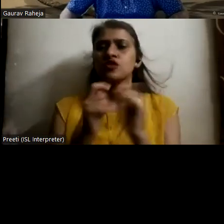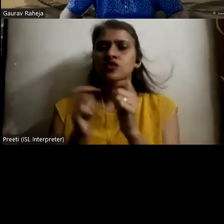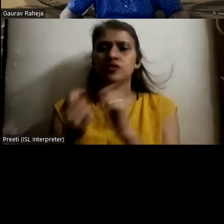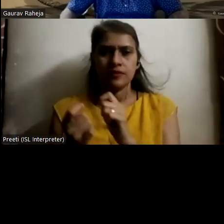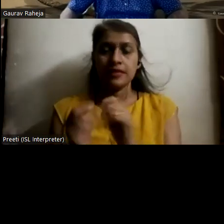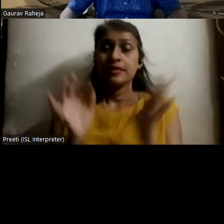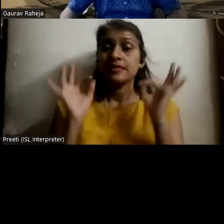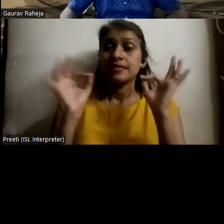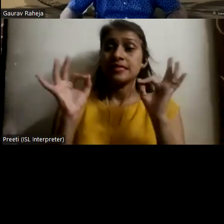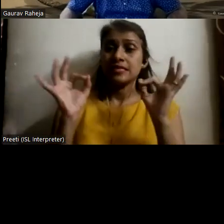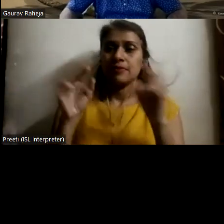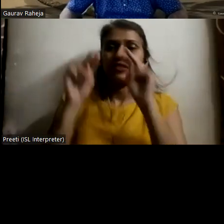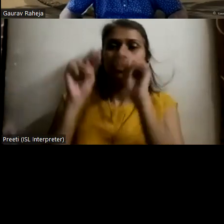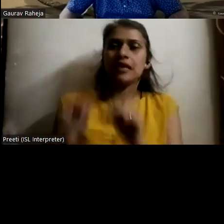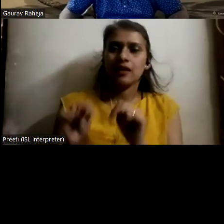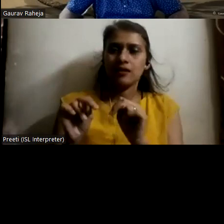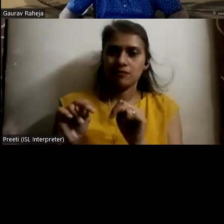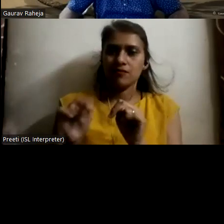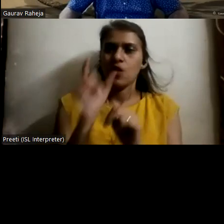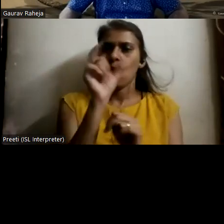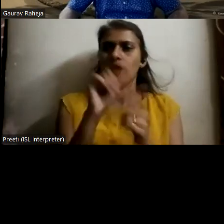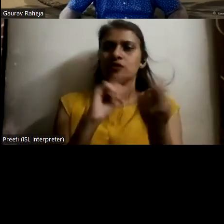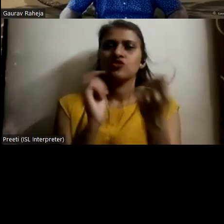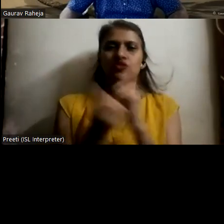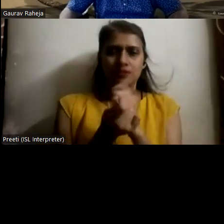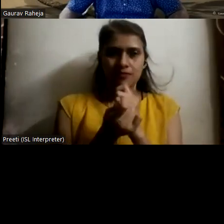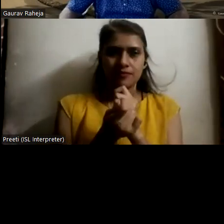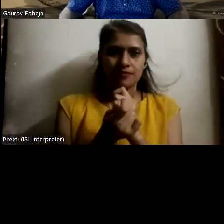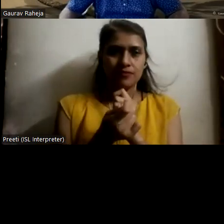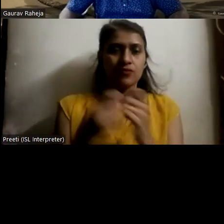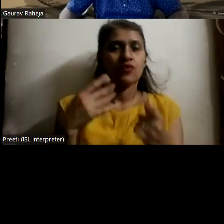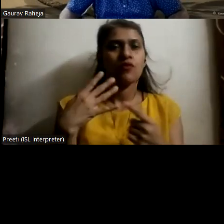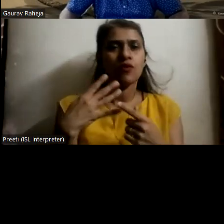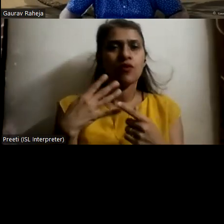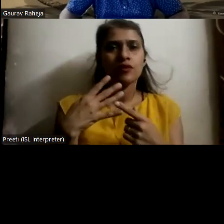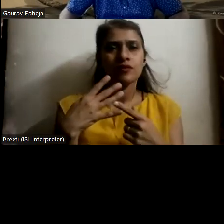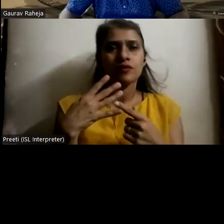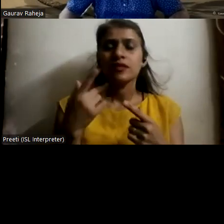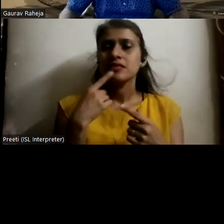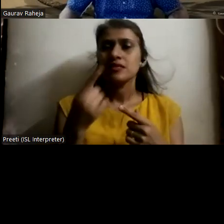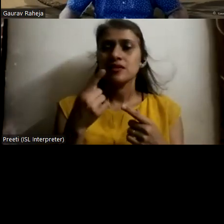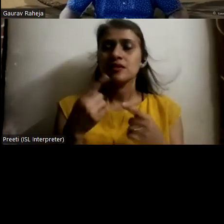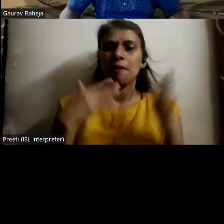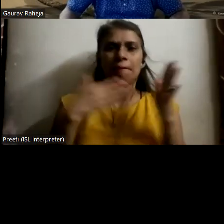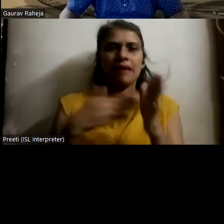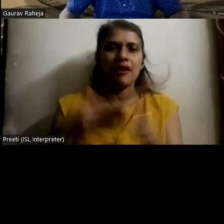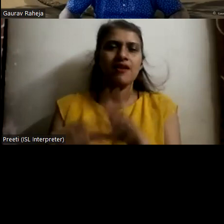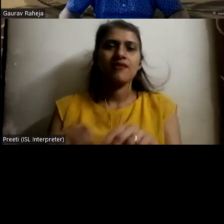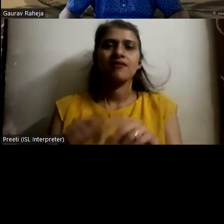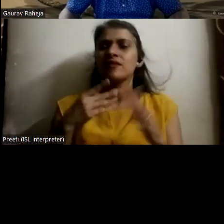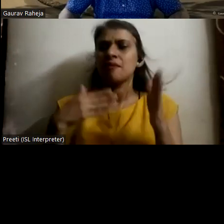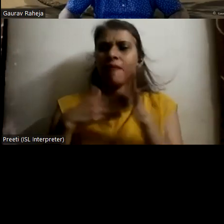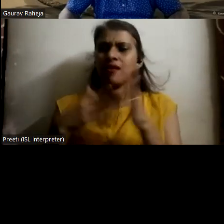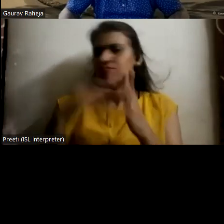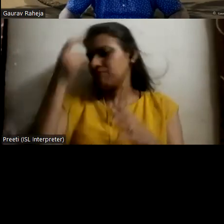when they start implementing the ideas of barrier-free, because a large part of our infrastructure is already built. You need to break